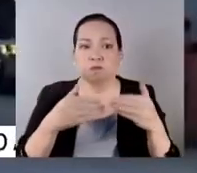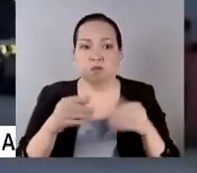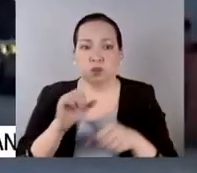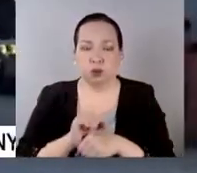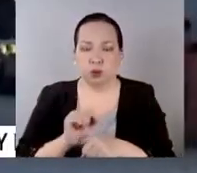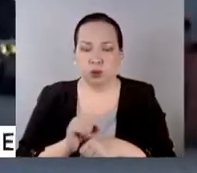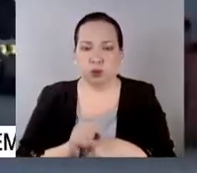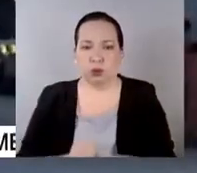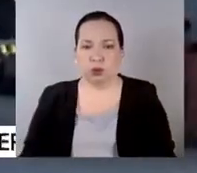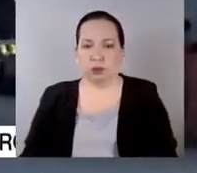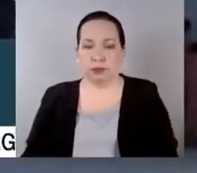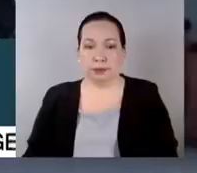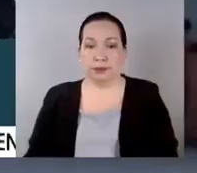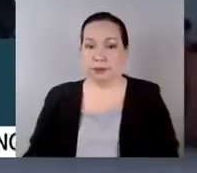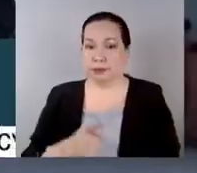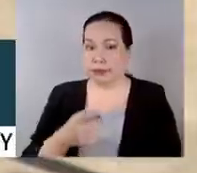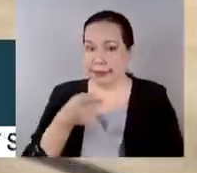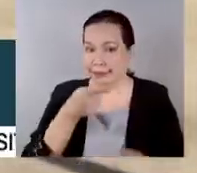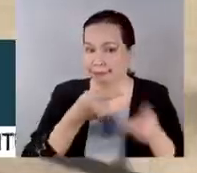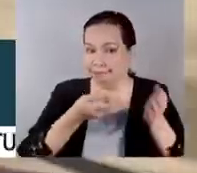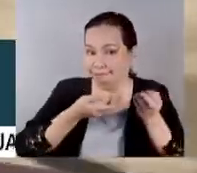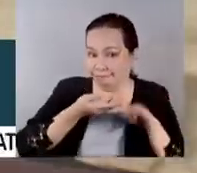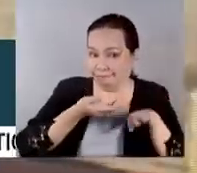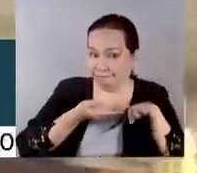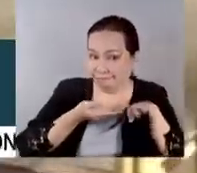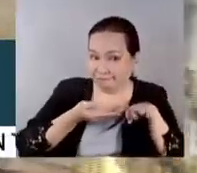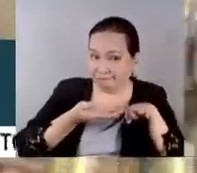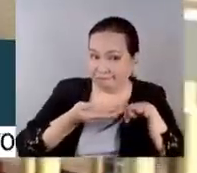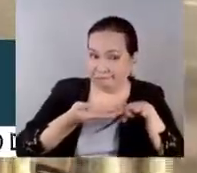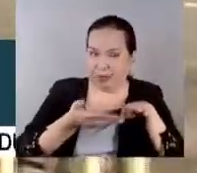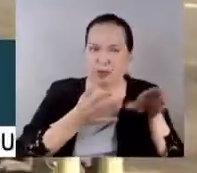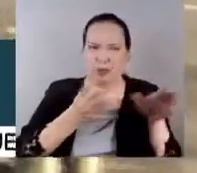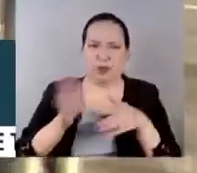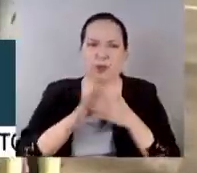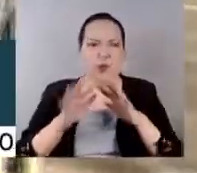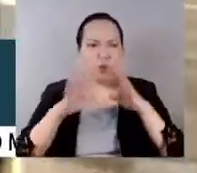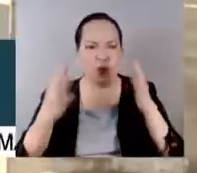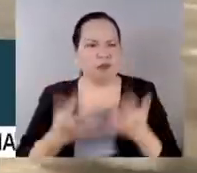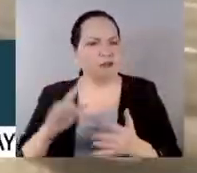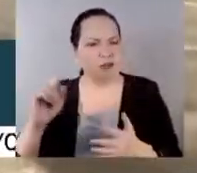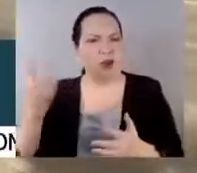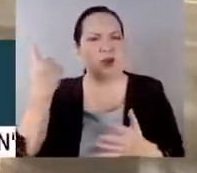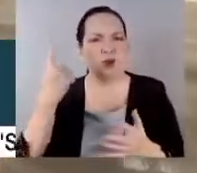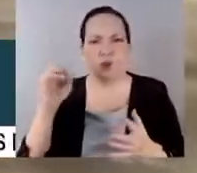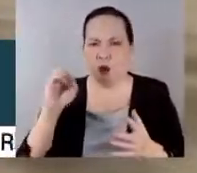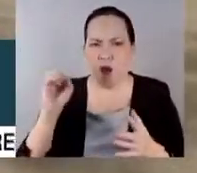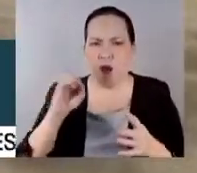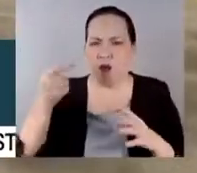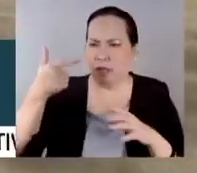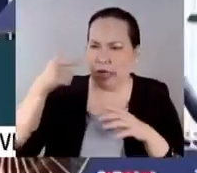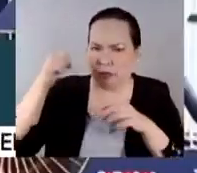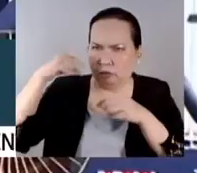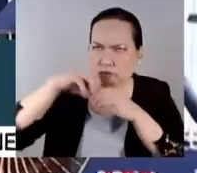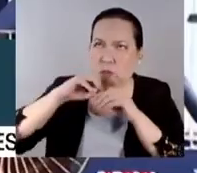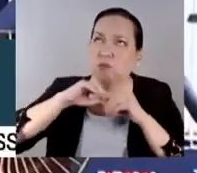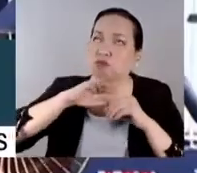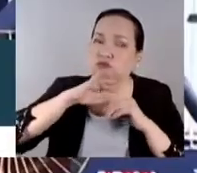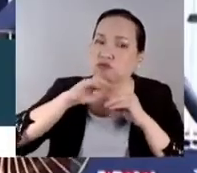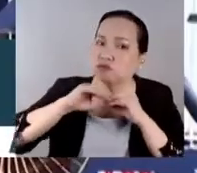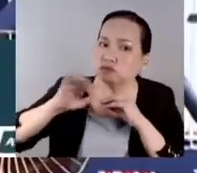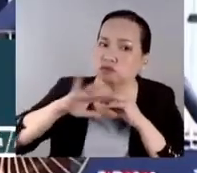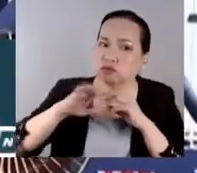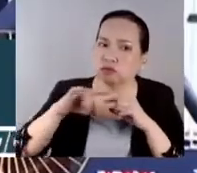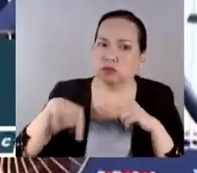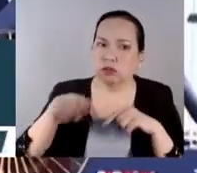port in Long Beach, California, has plans to become the world's first zero-emissions facility. It's betting on